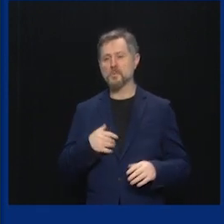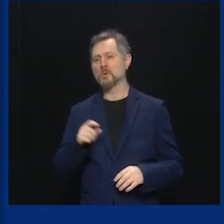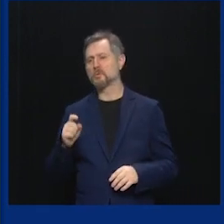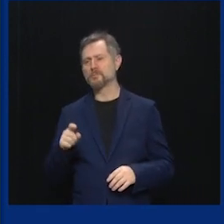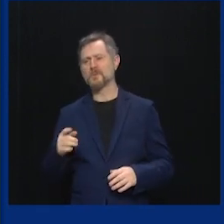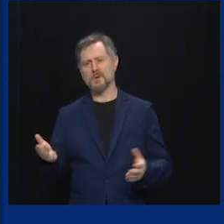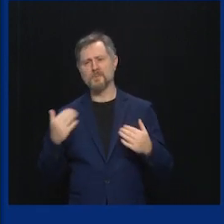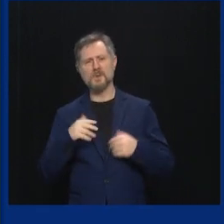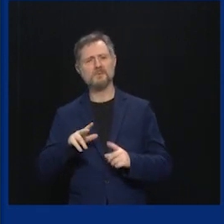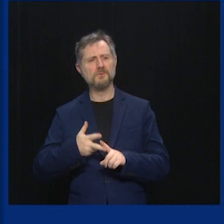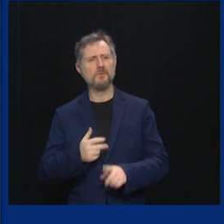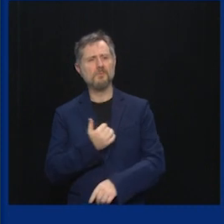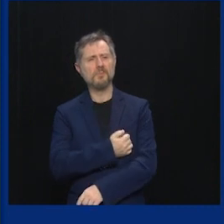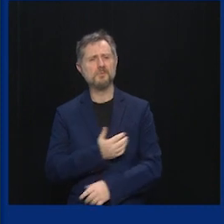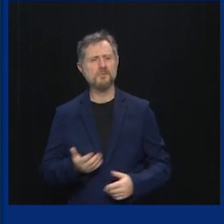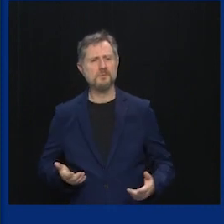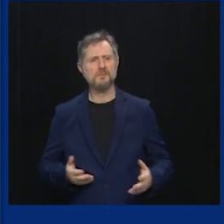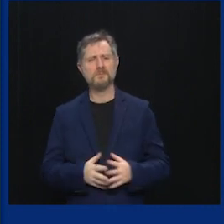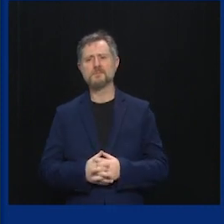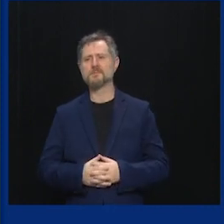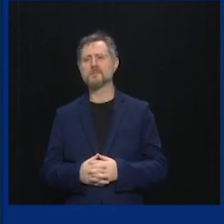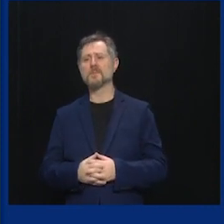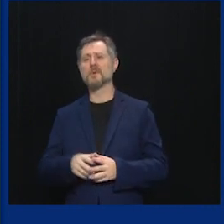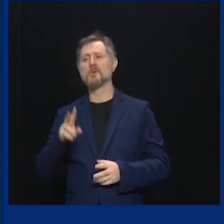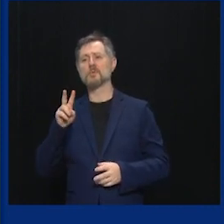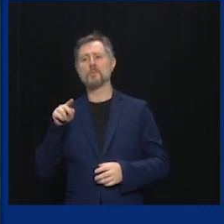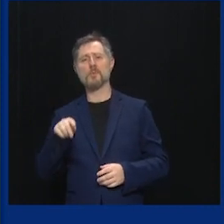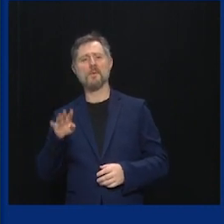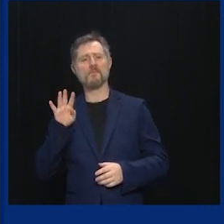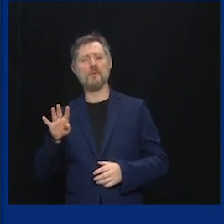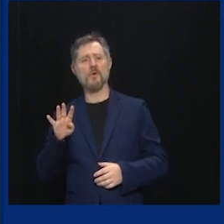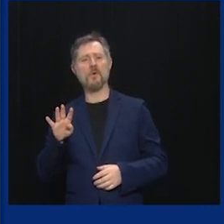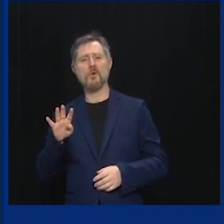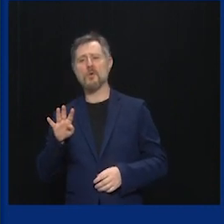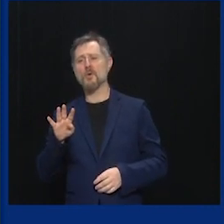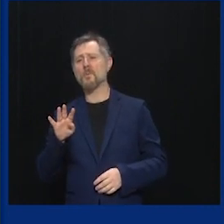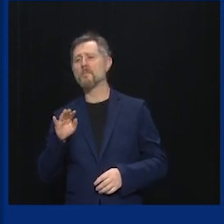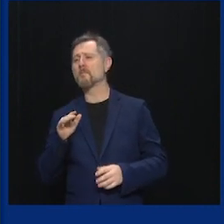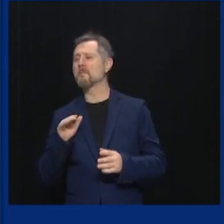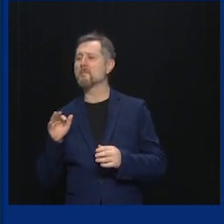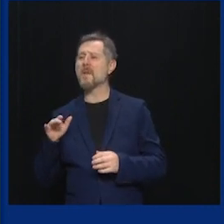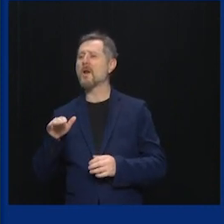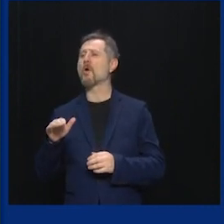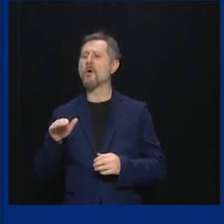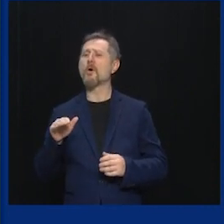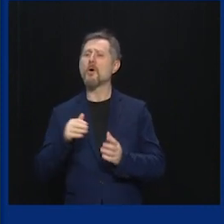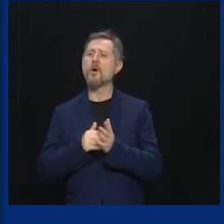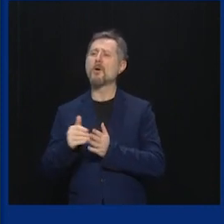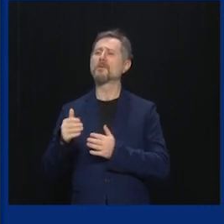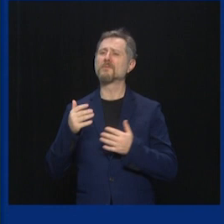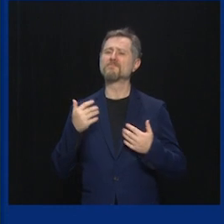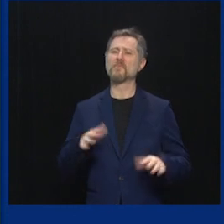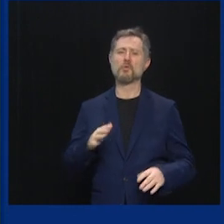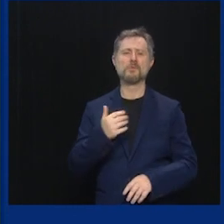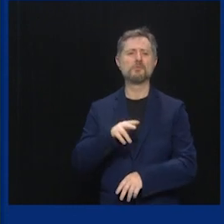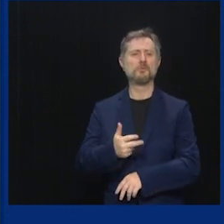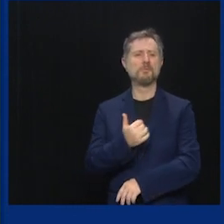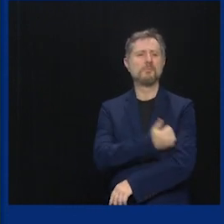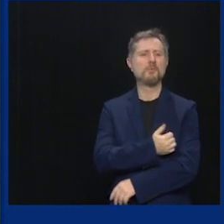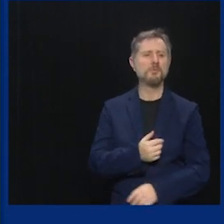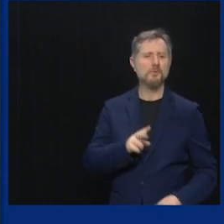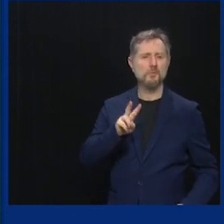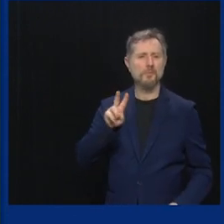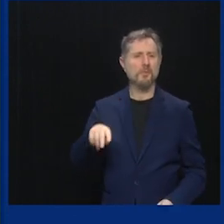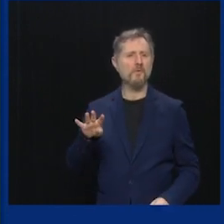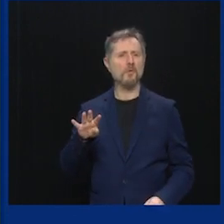eligible. We have 2.4 million New Yorkers already vaccinated with the booster. That's great. We're also going to be layering in the